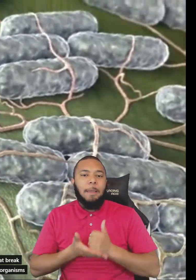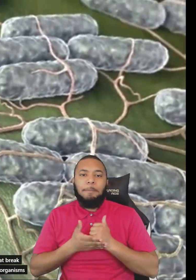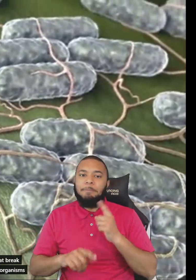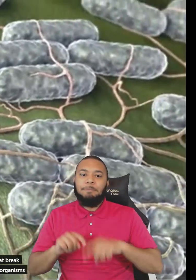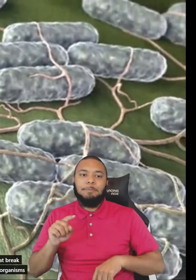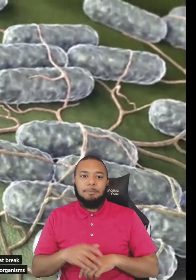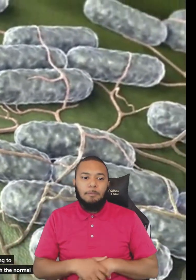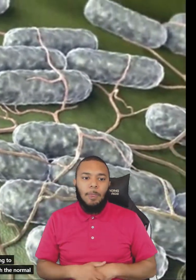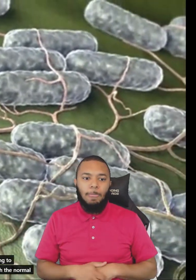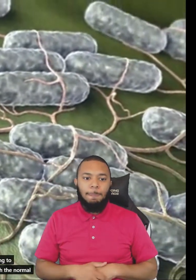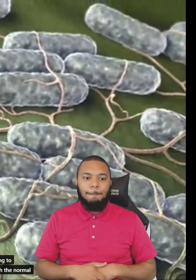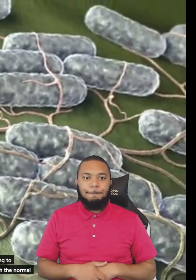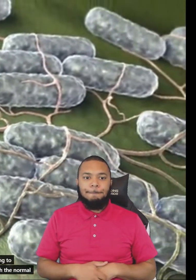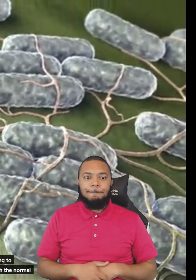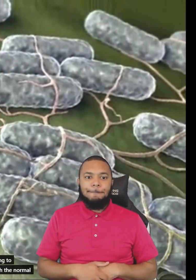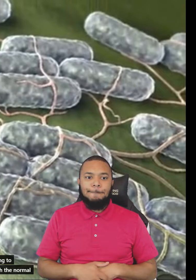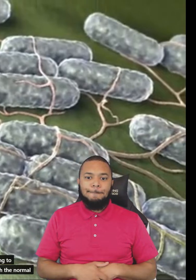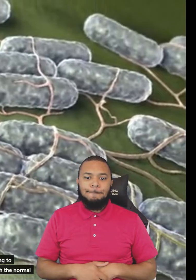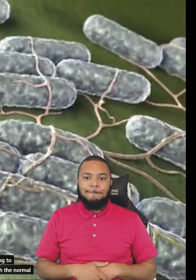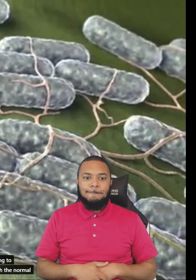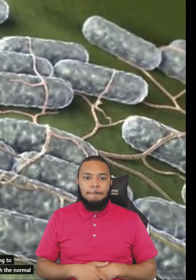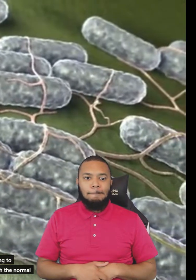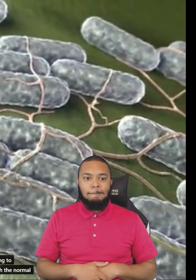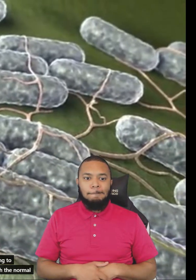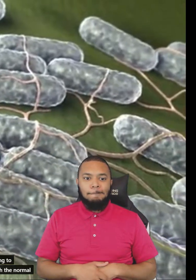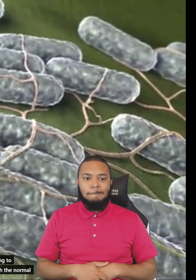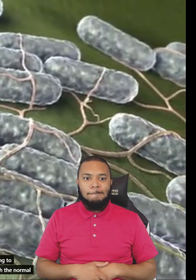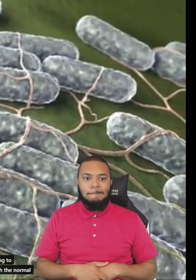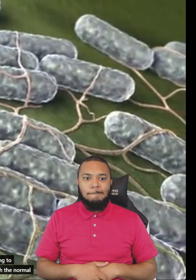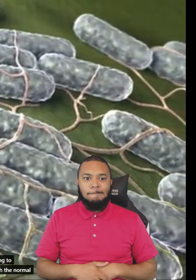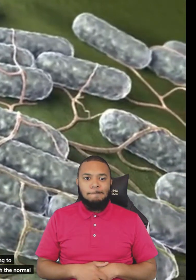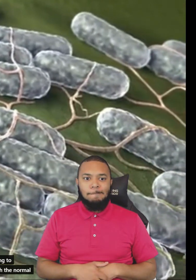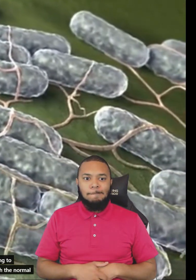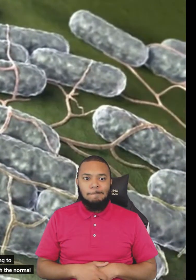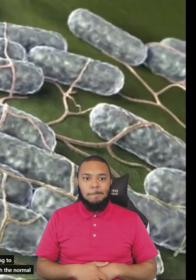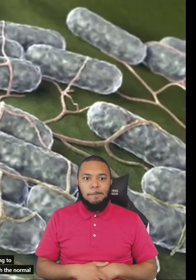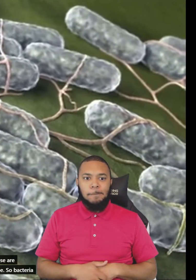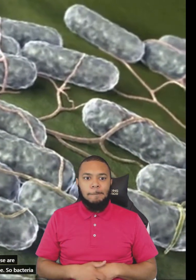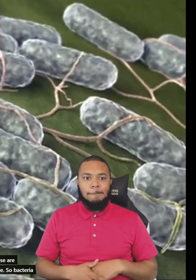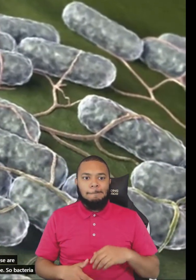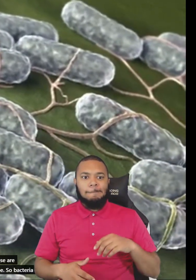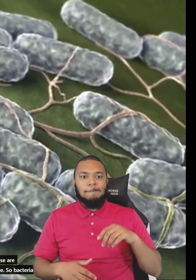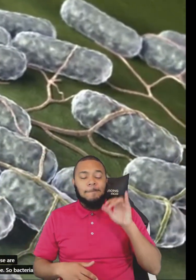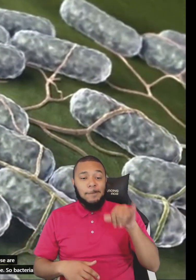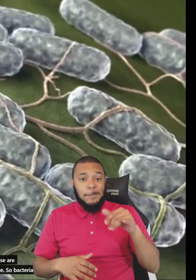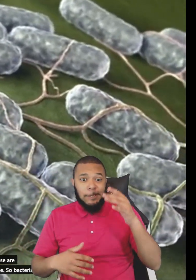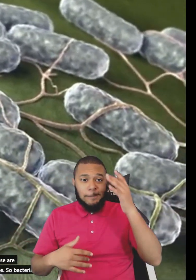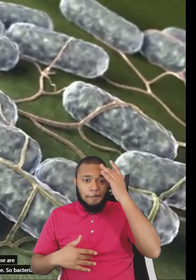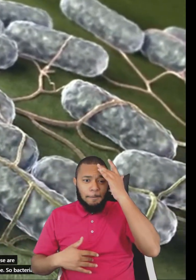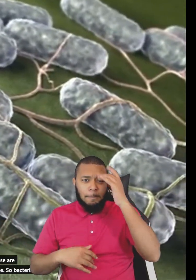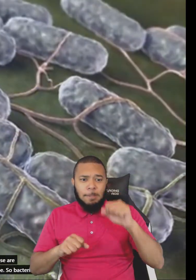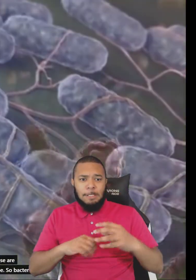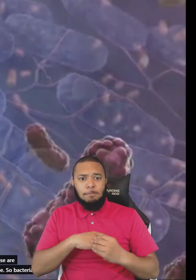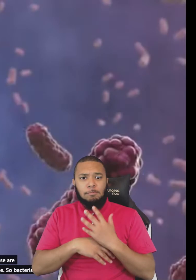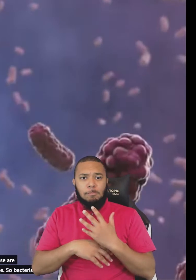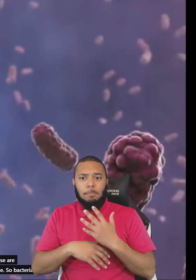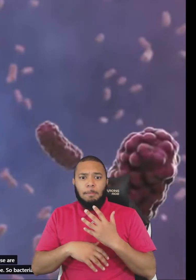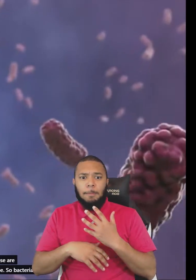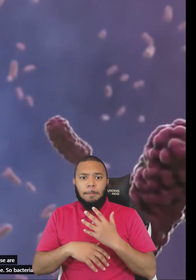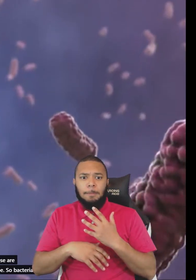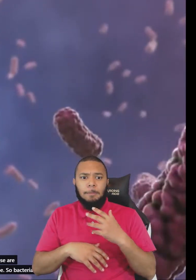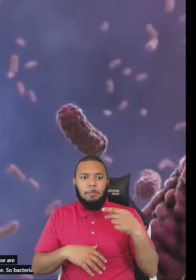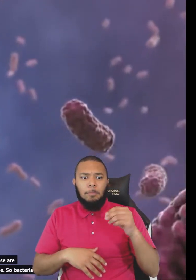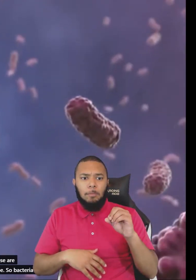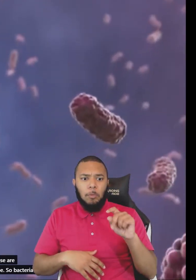of infected organisms for food, or they're going to release toxins that interfere with the normal activity of their host. These are the